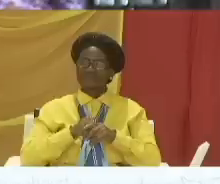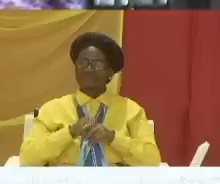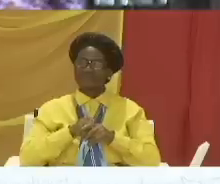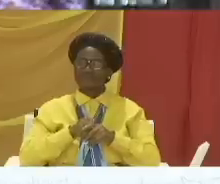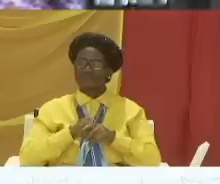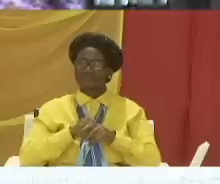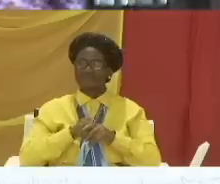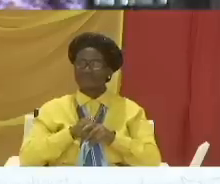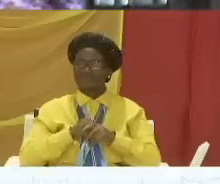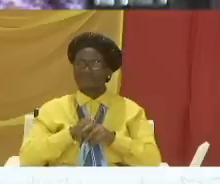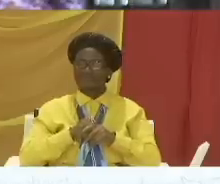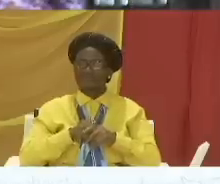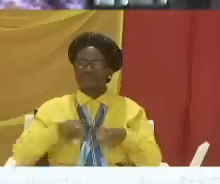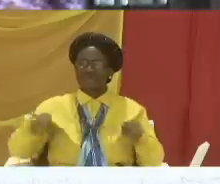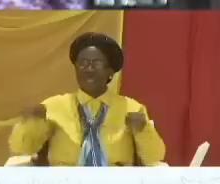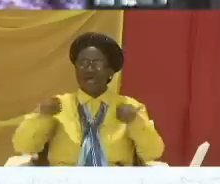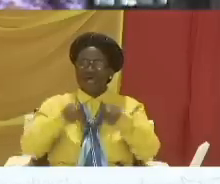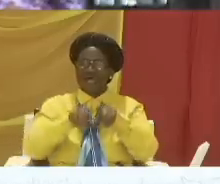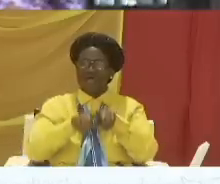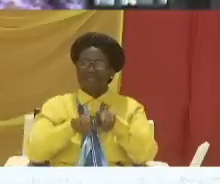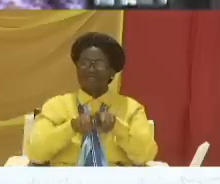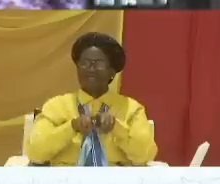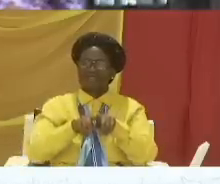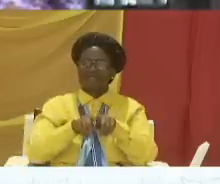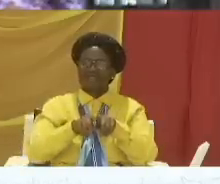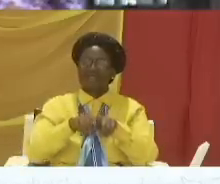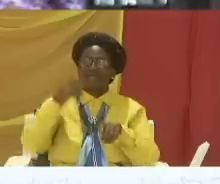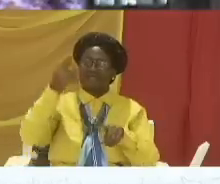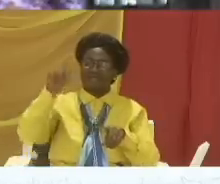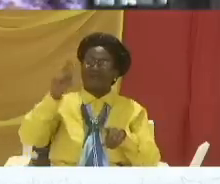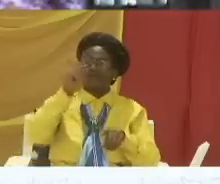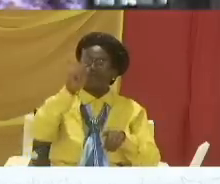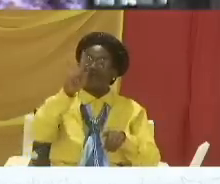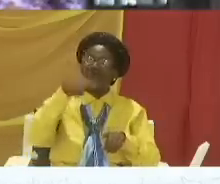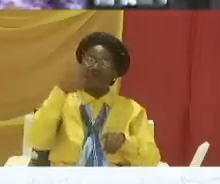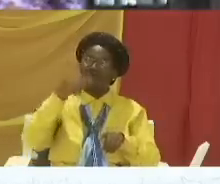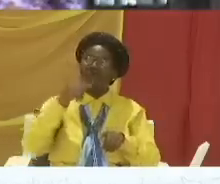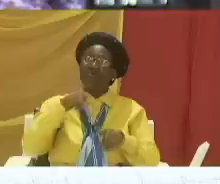As the one who sent me lives,